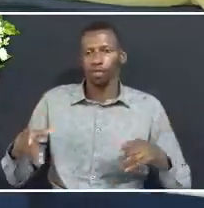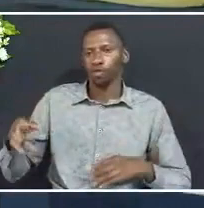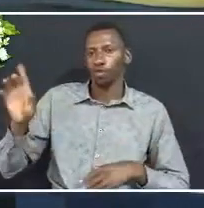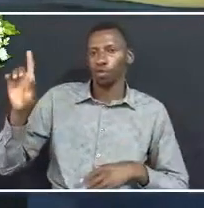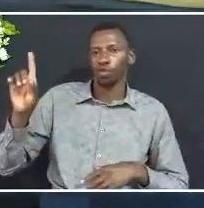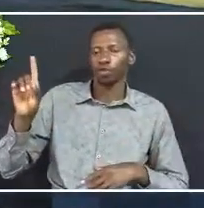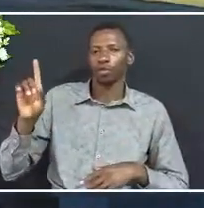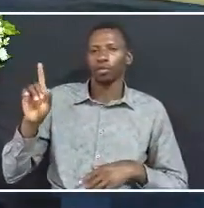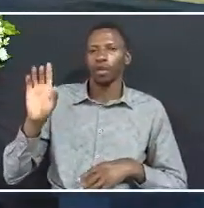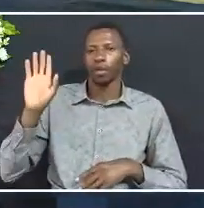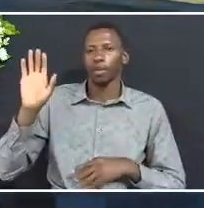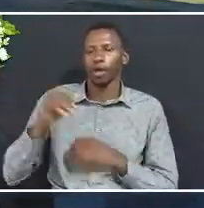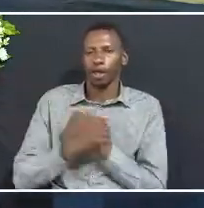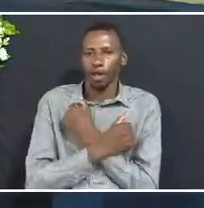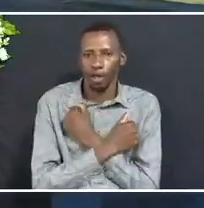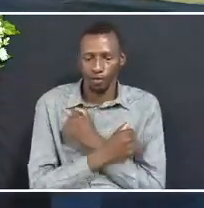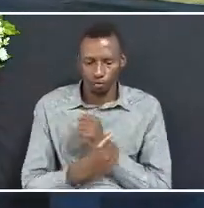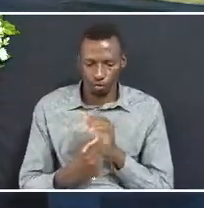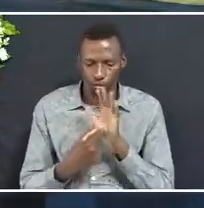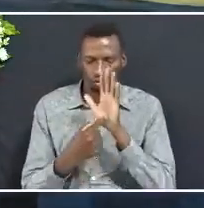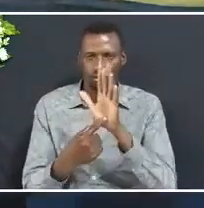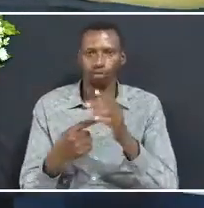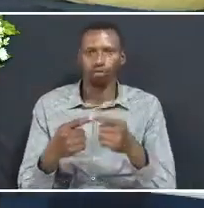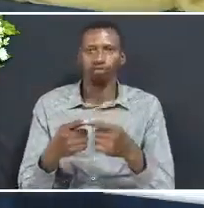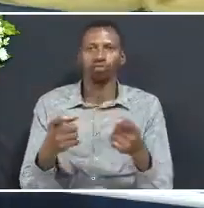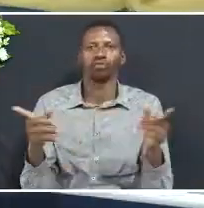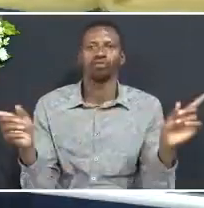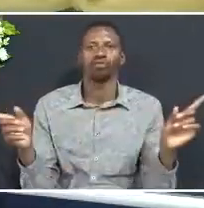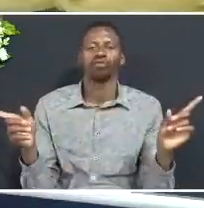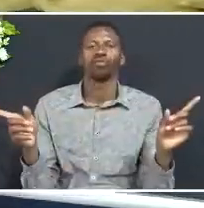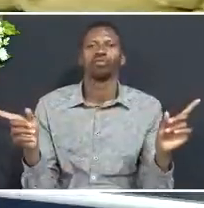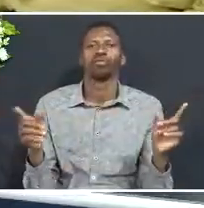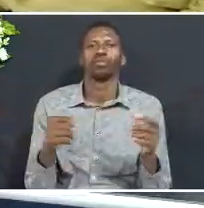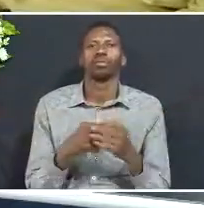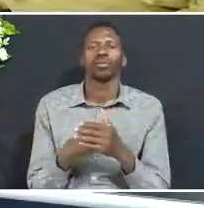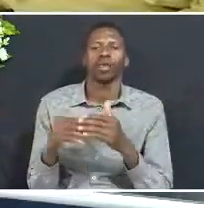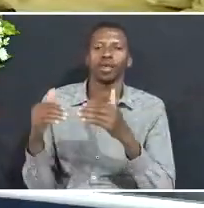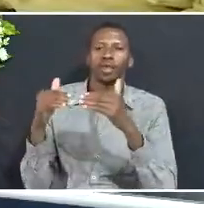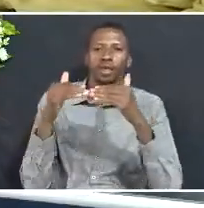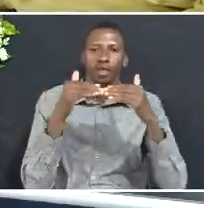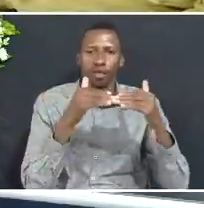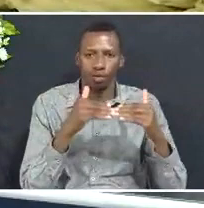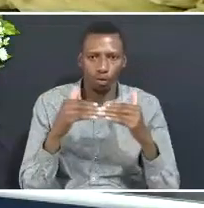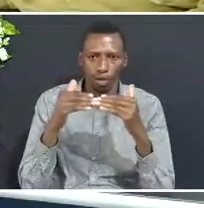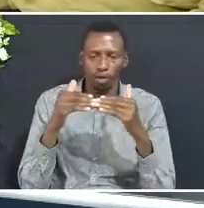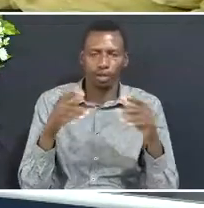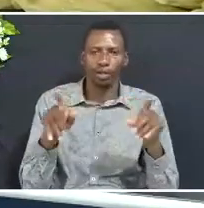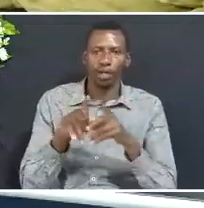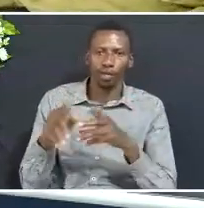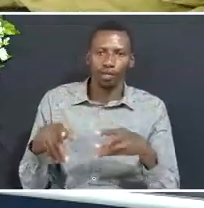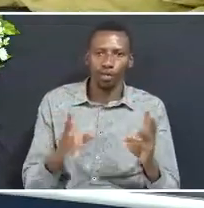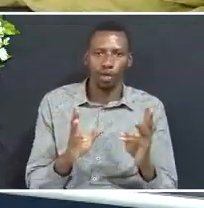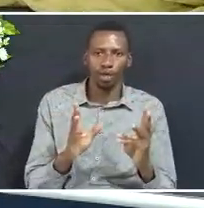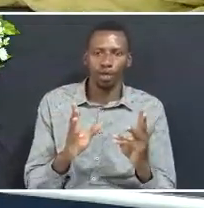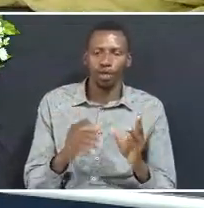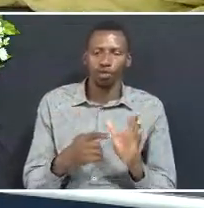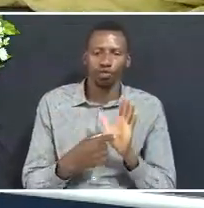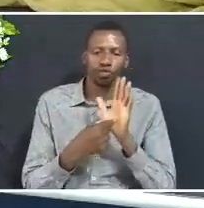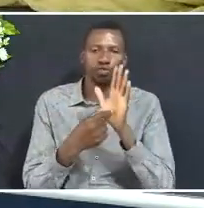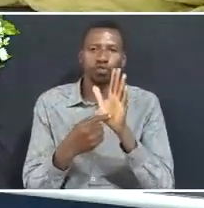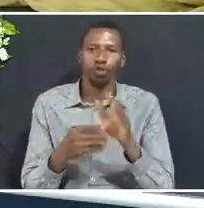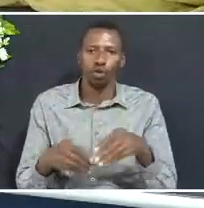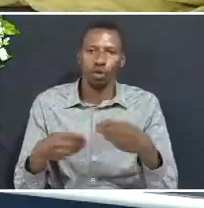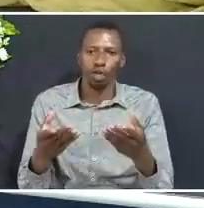God's love is revealed to you equally, the same way it's revealed to anyone